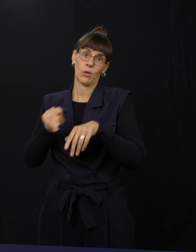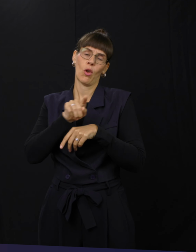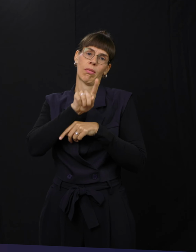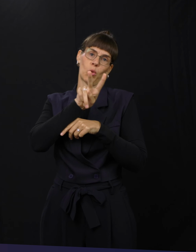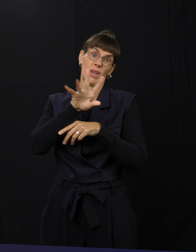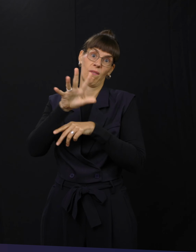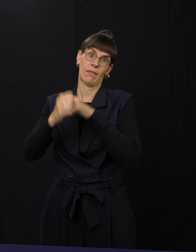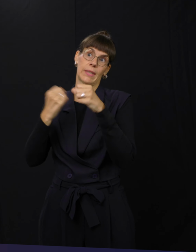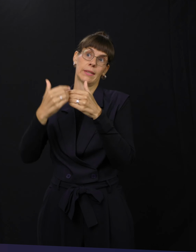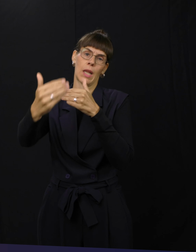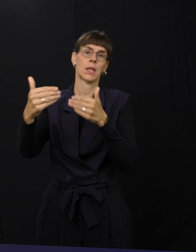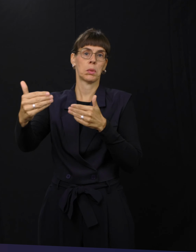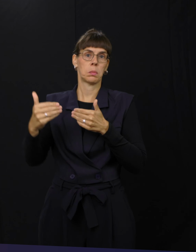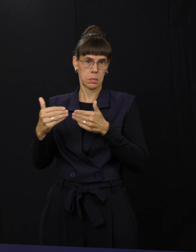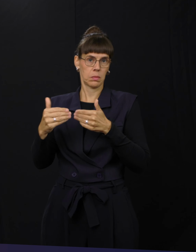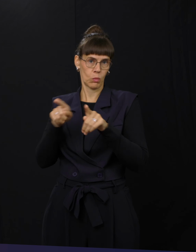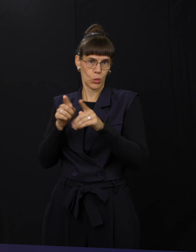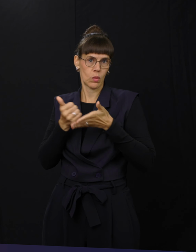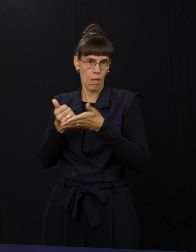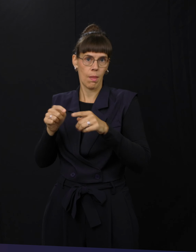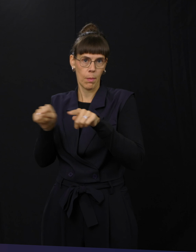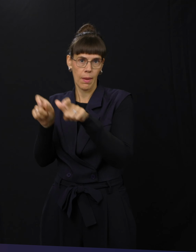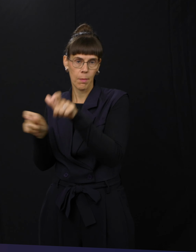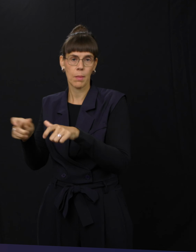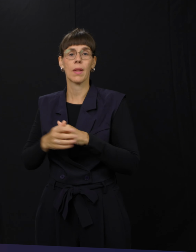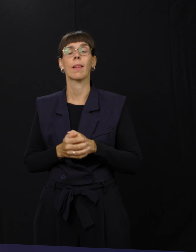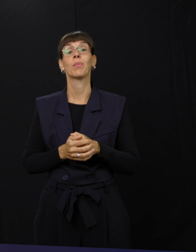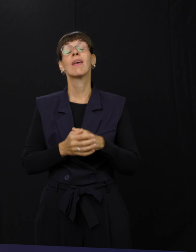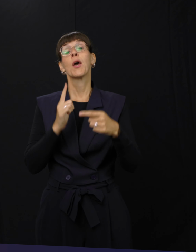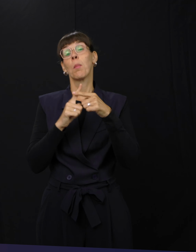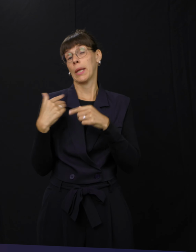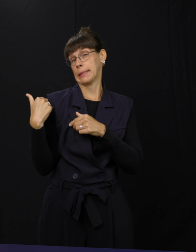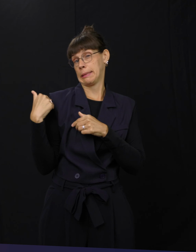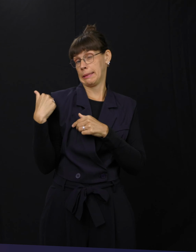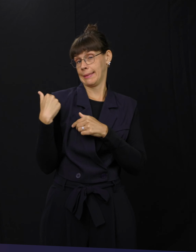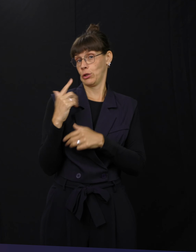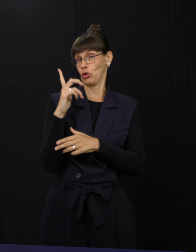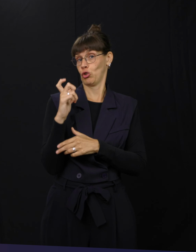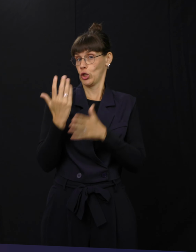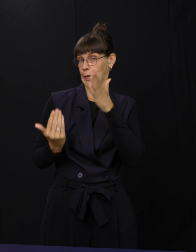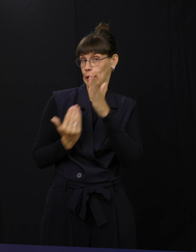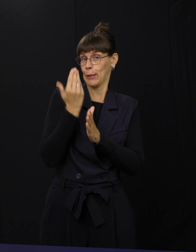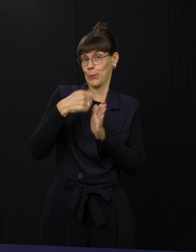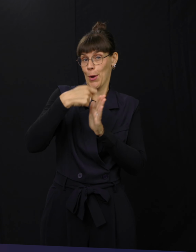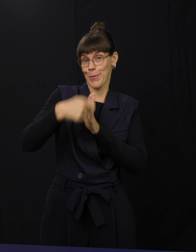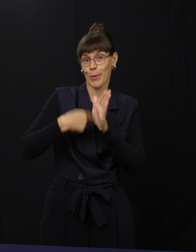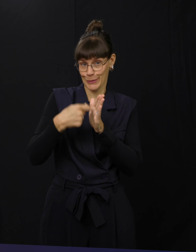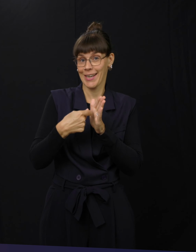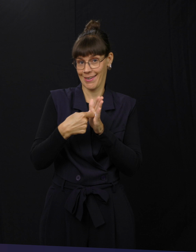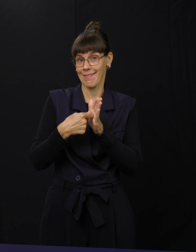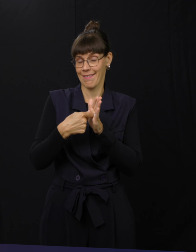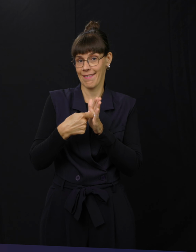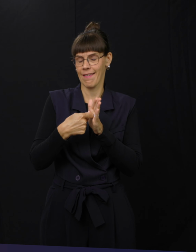from now. Another thing is that we recently started a novel project working